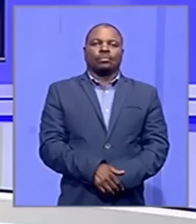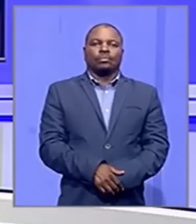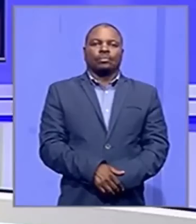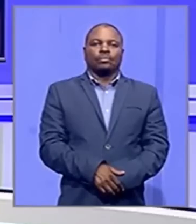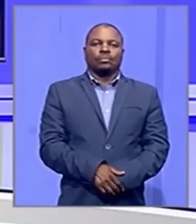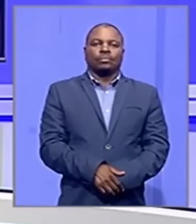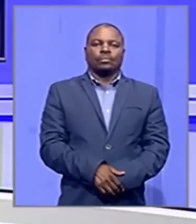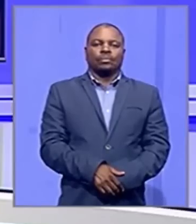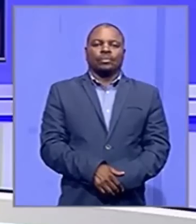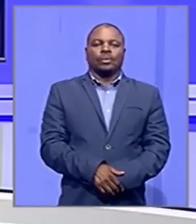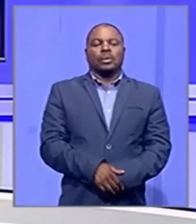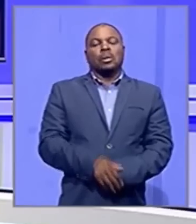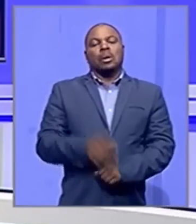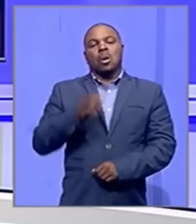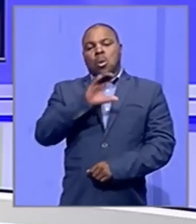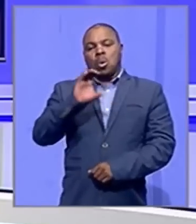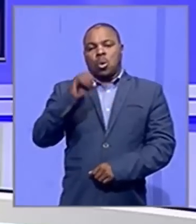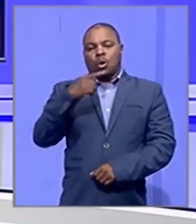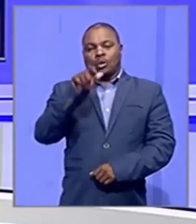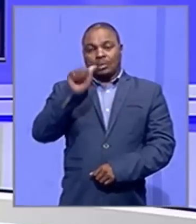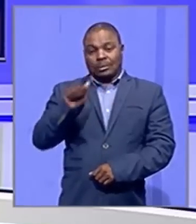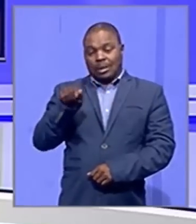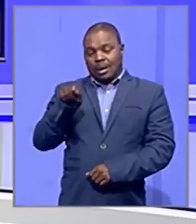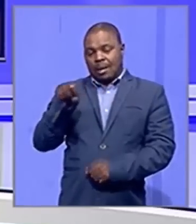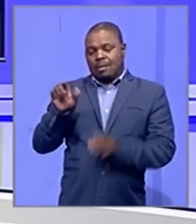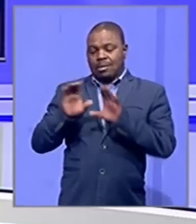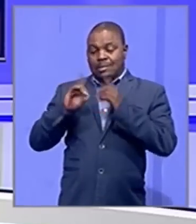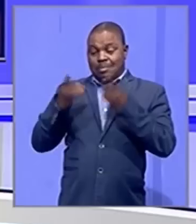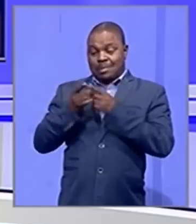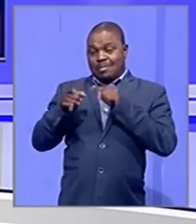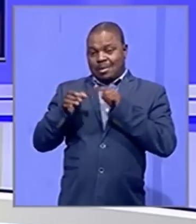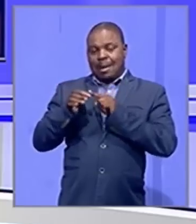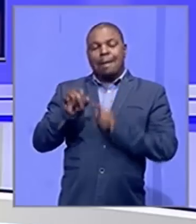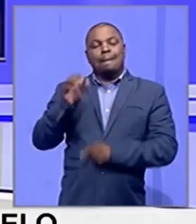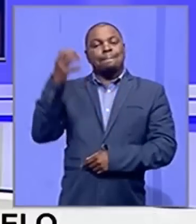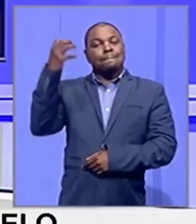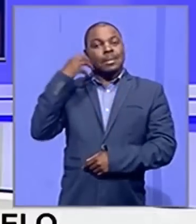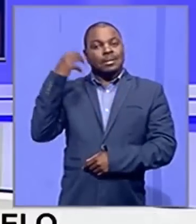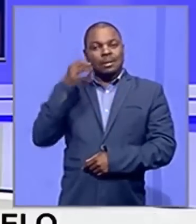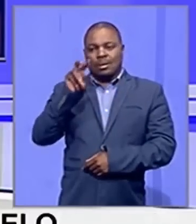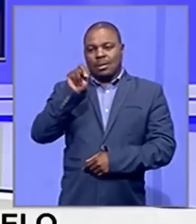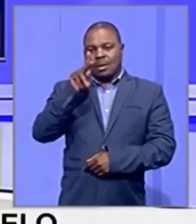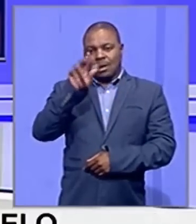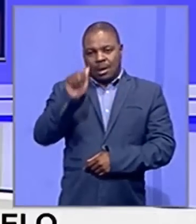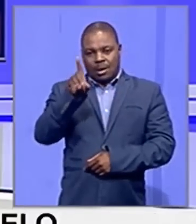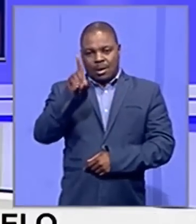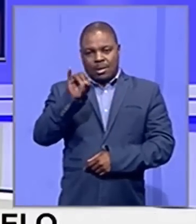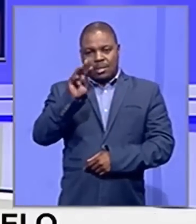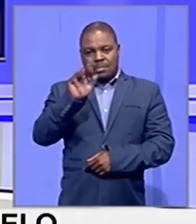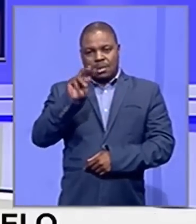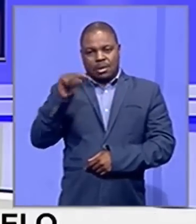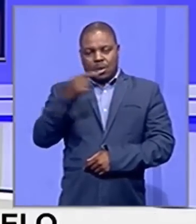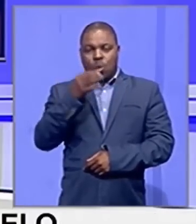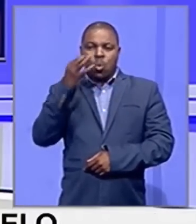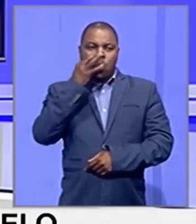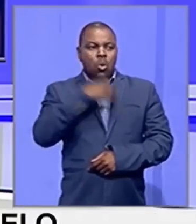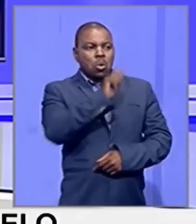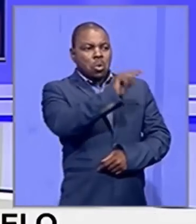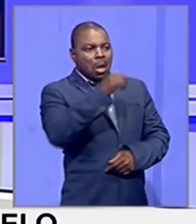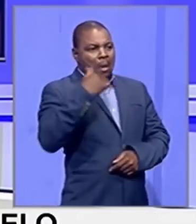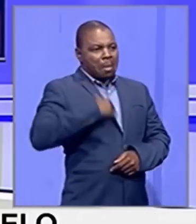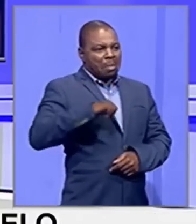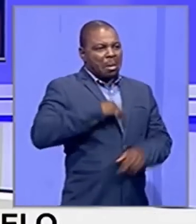Tona ya pušo tirišano le merero ya setšo Thembi Nkadimeng o lemošitše gore tlhokego ya boikarabelo ka mebasepaleng